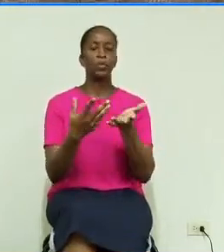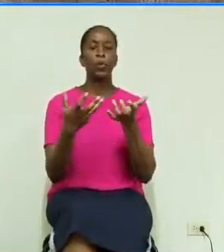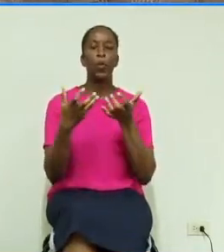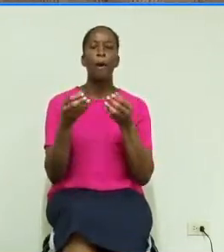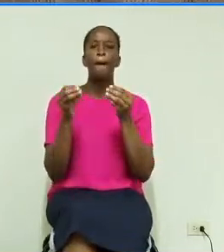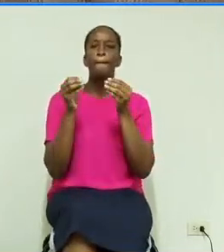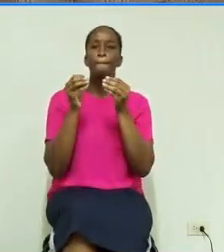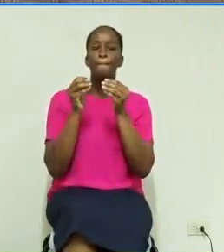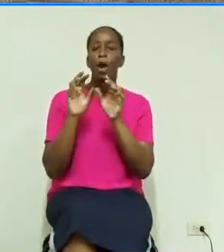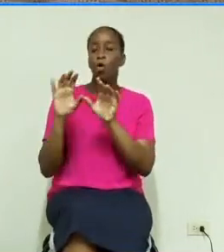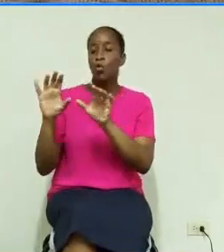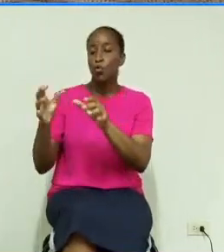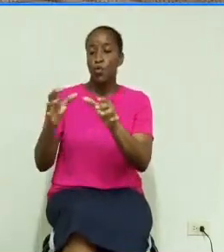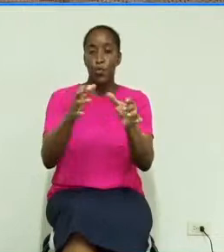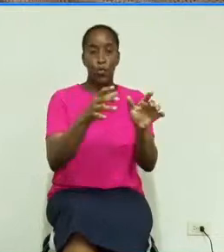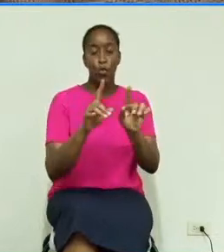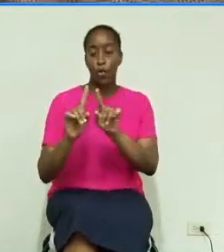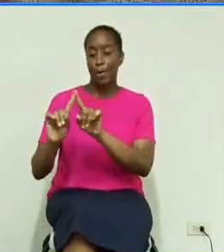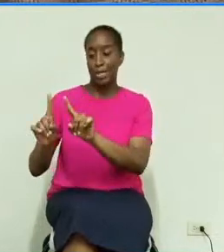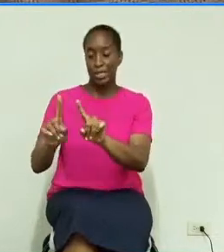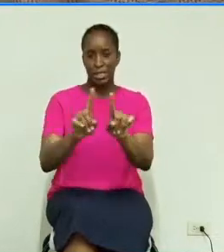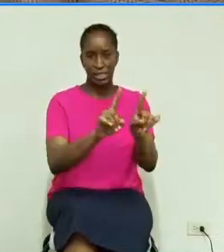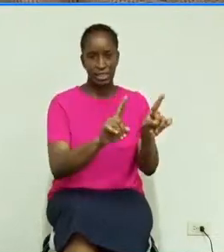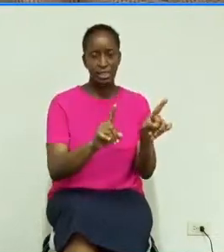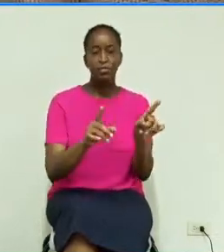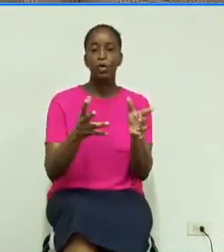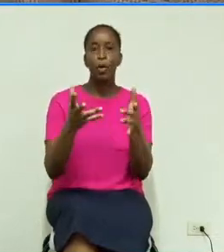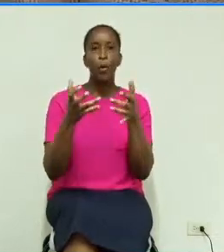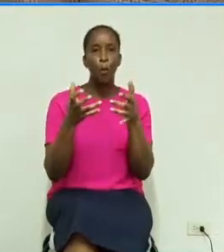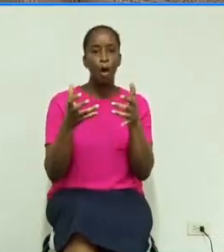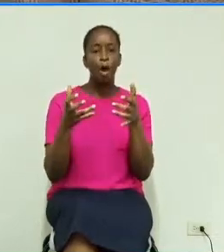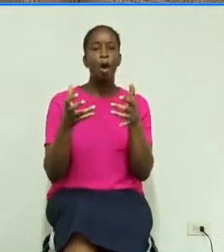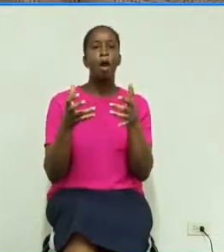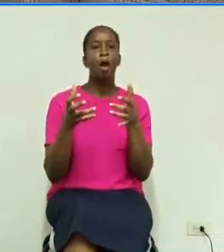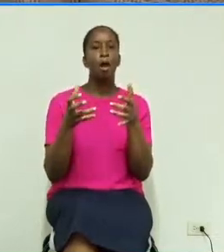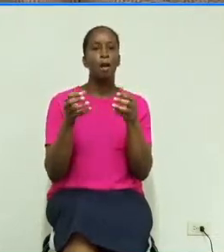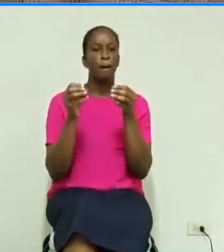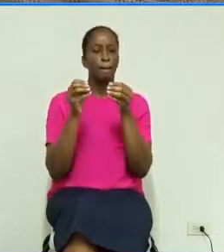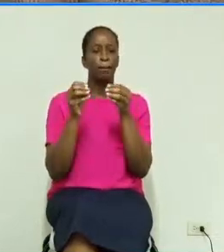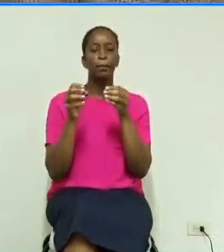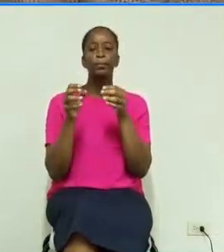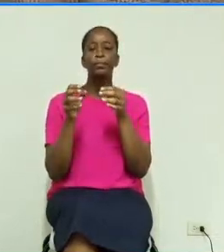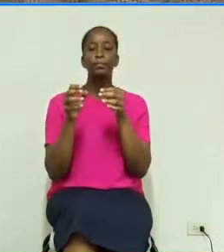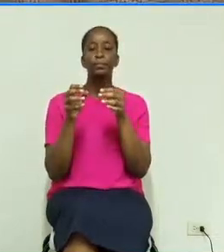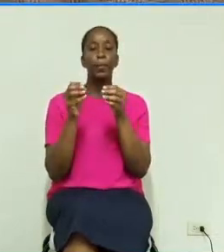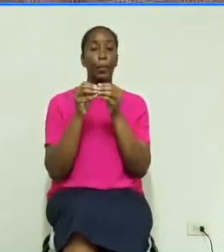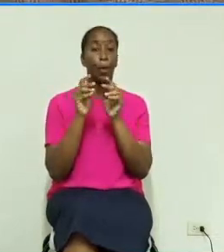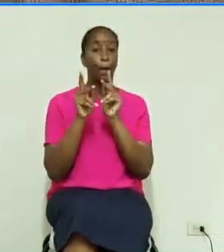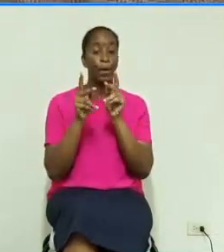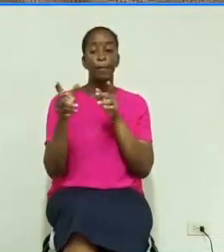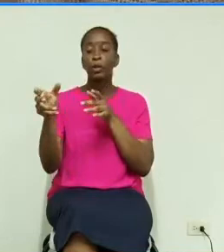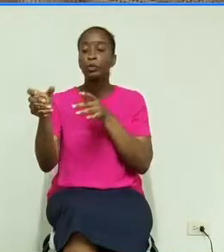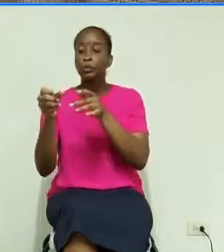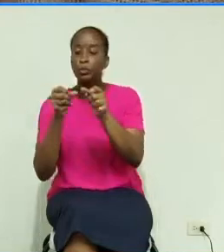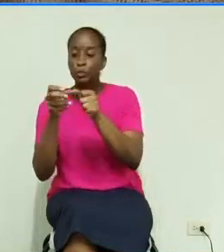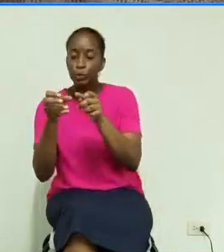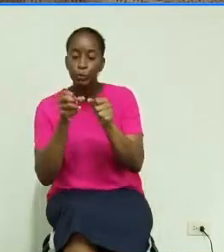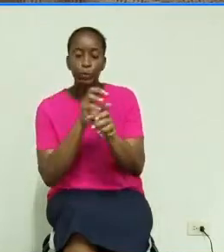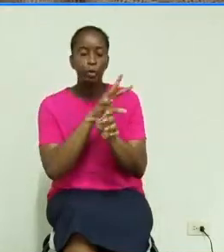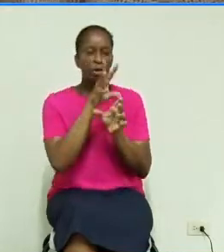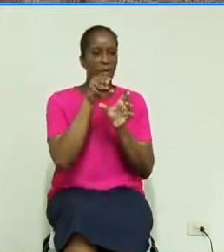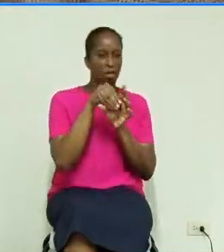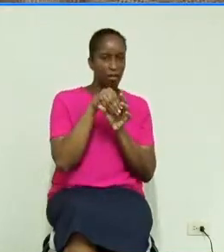I make connection with Sir Richard's opening remarks, where he states when he was speaking to